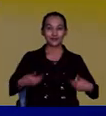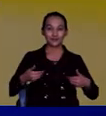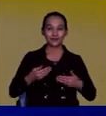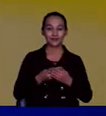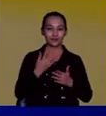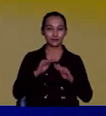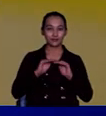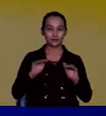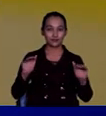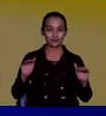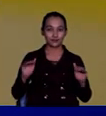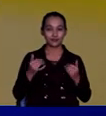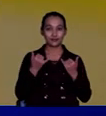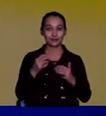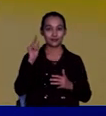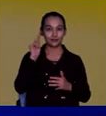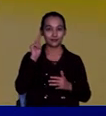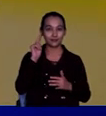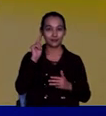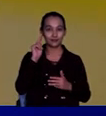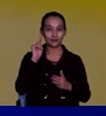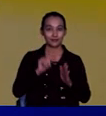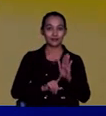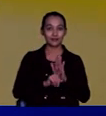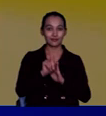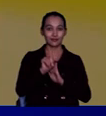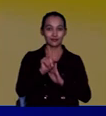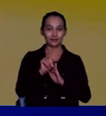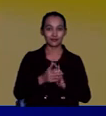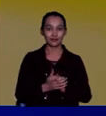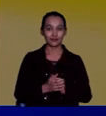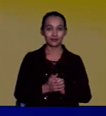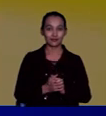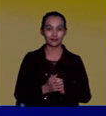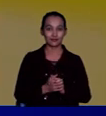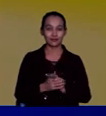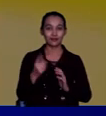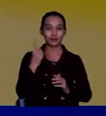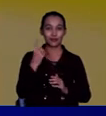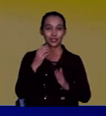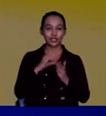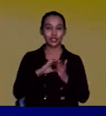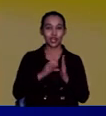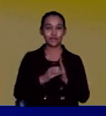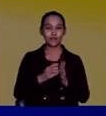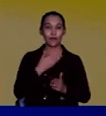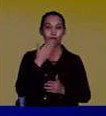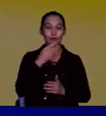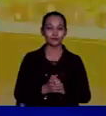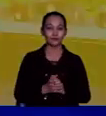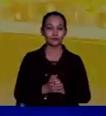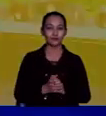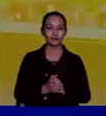Salom aziz bolajonlar. Bugungi dars mashg'ulotimizni boshlaymiz. 1-sinf o'qish